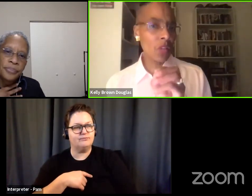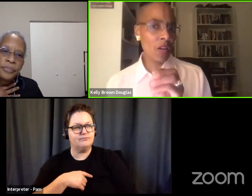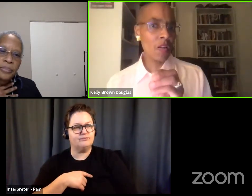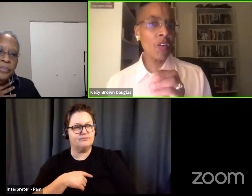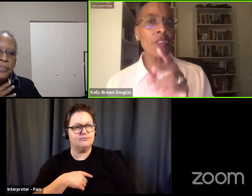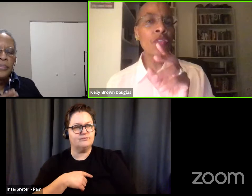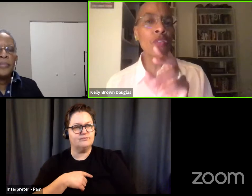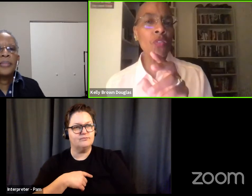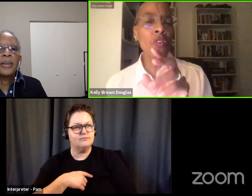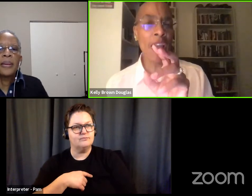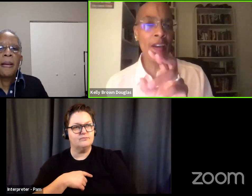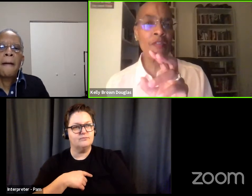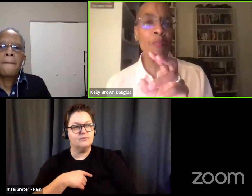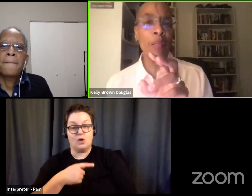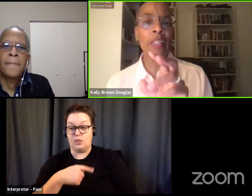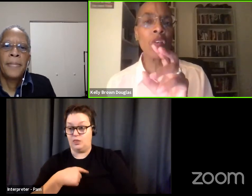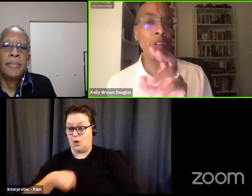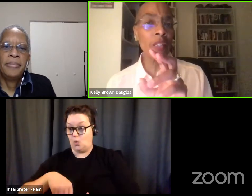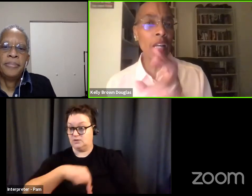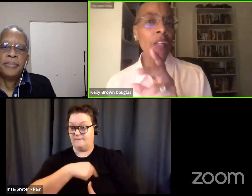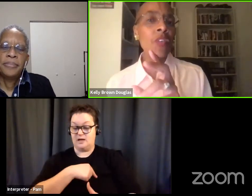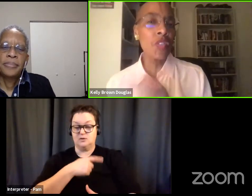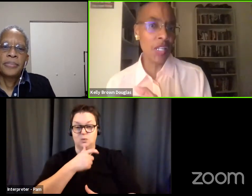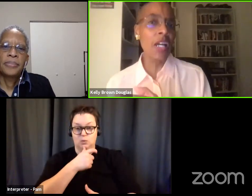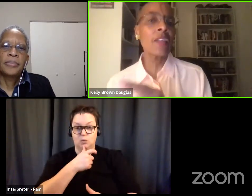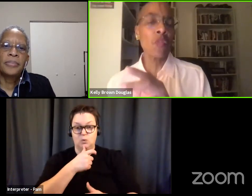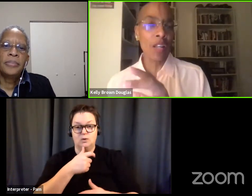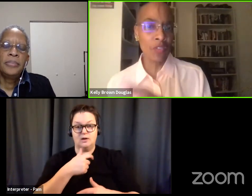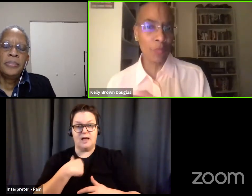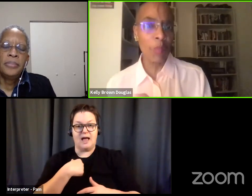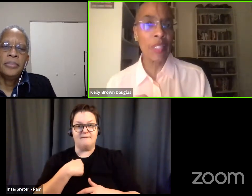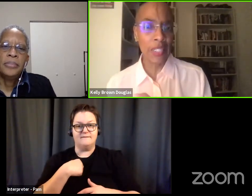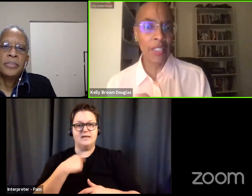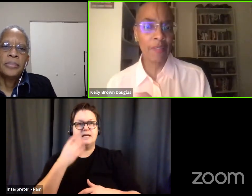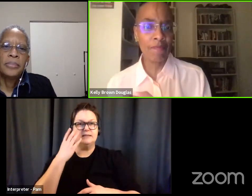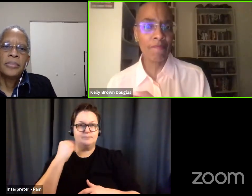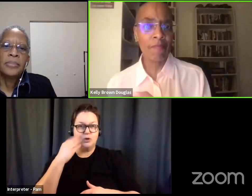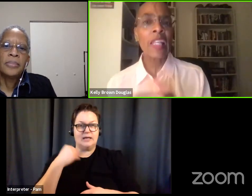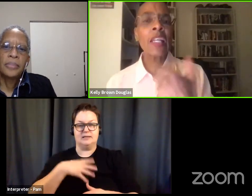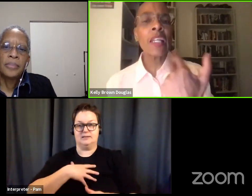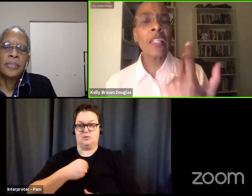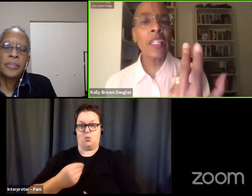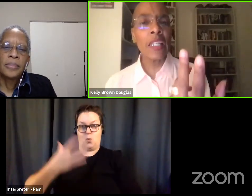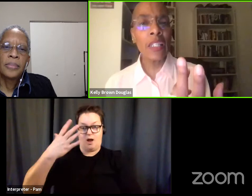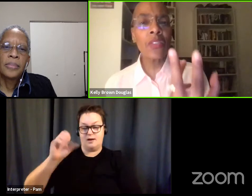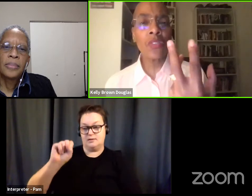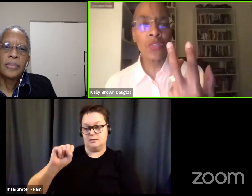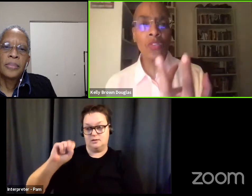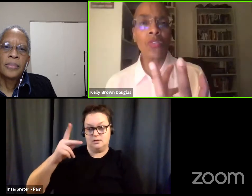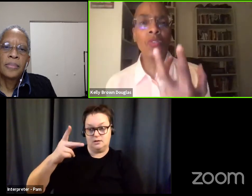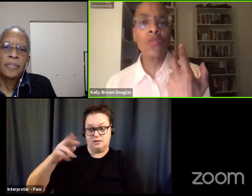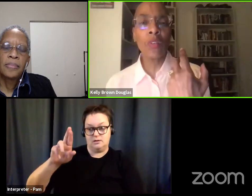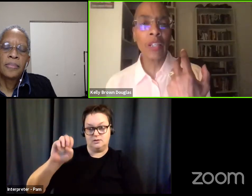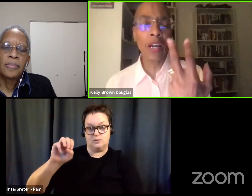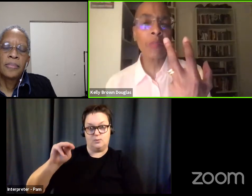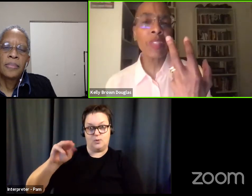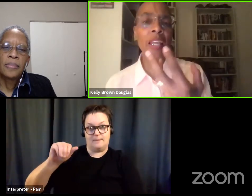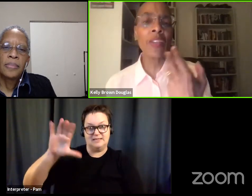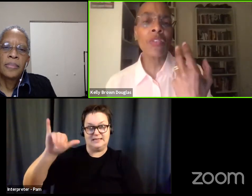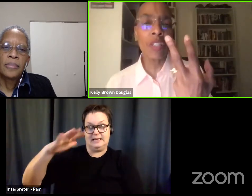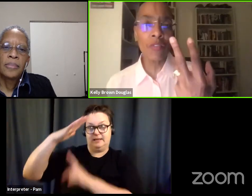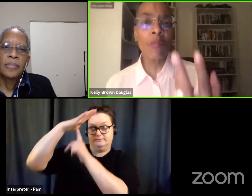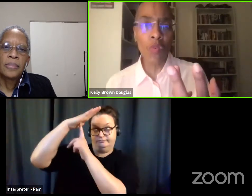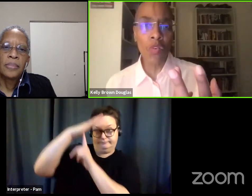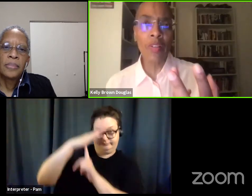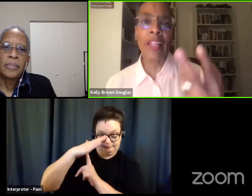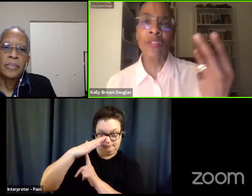those of us who have been on the underside of white supremacy need to come